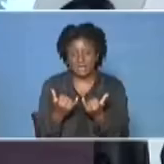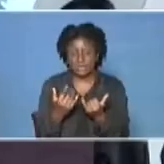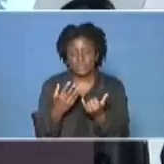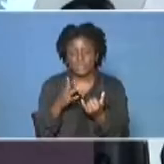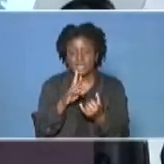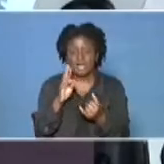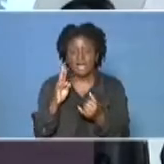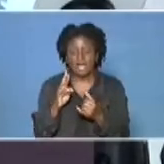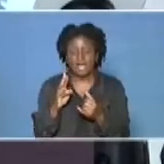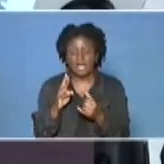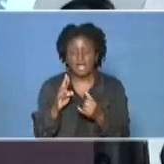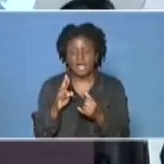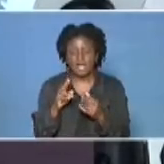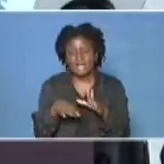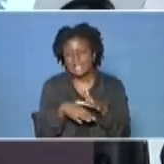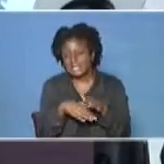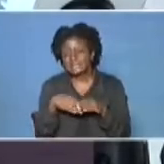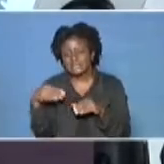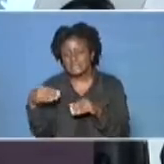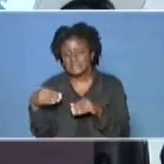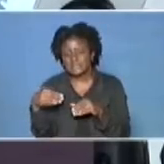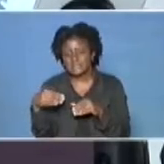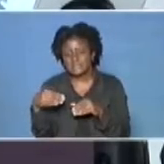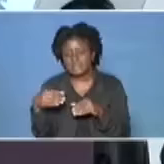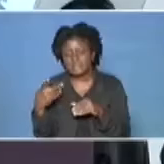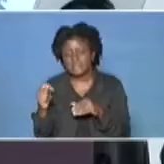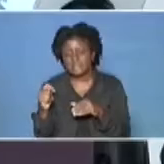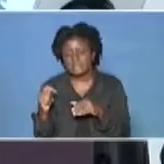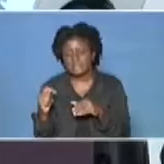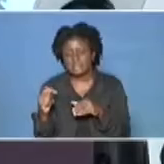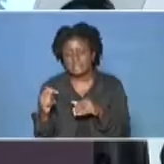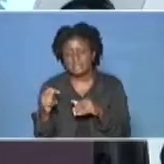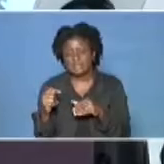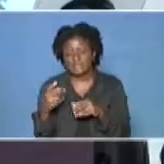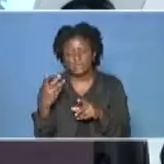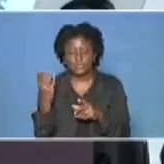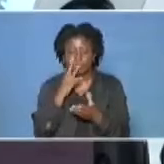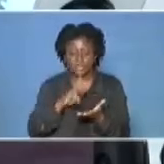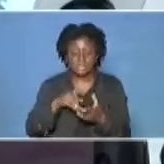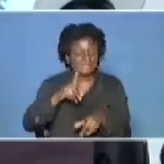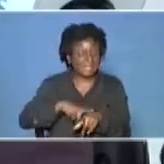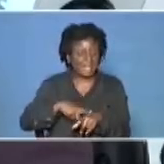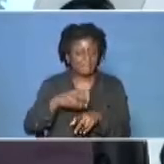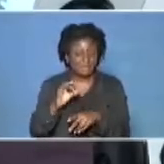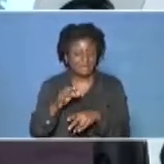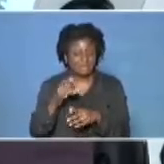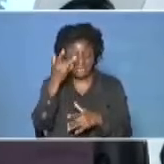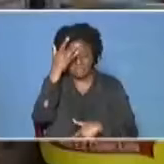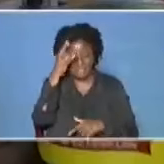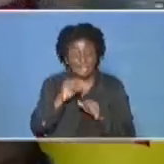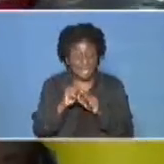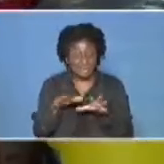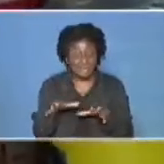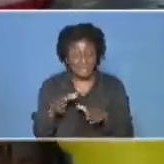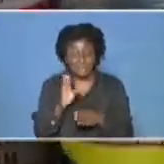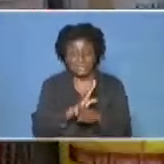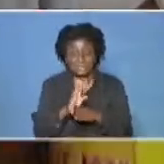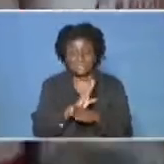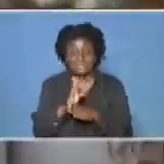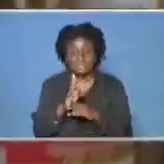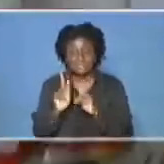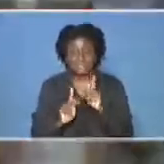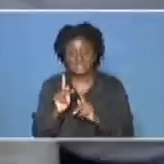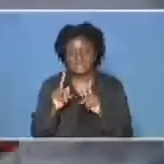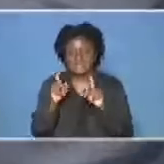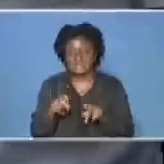the pandemic, and businesses and donors and those are beginning to look at their benevolent funds